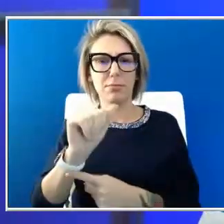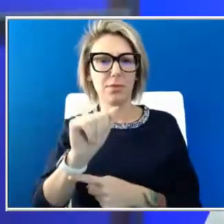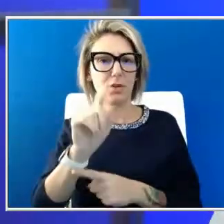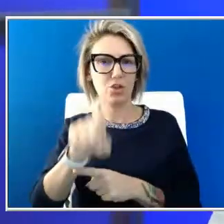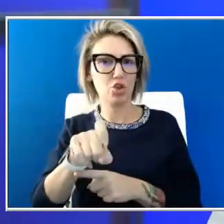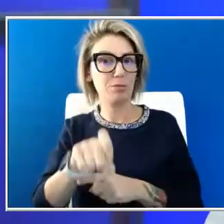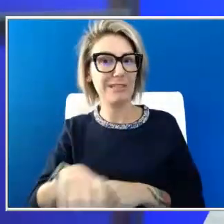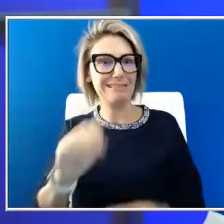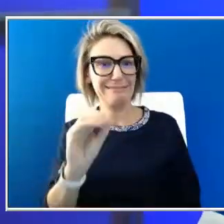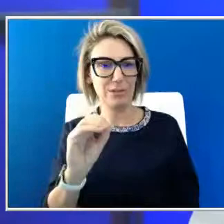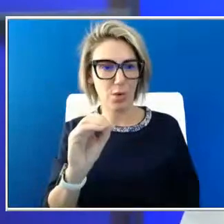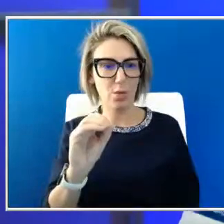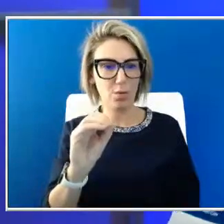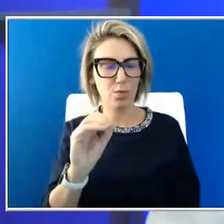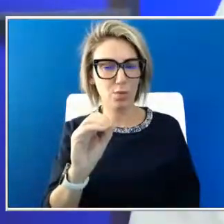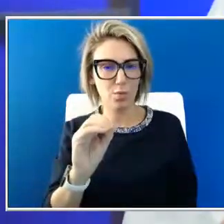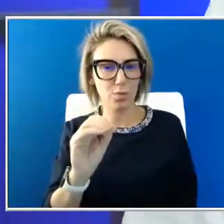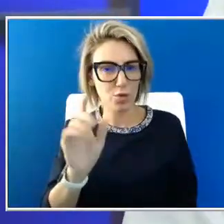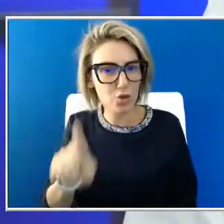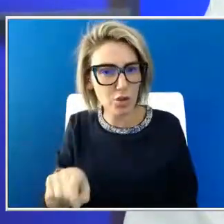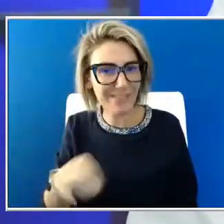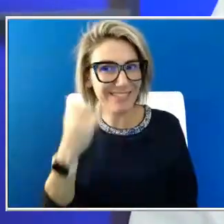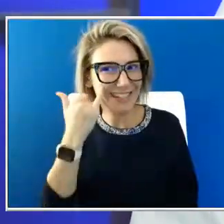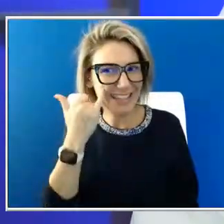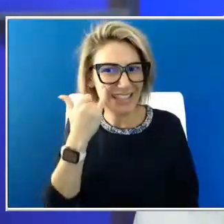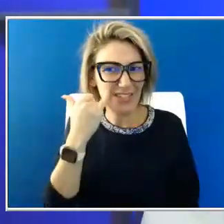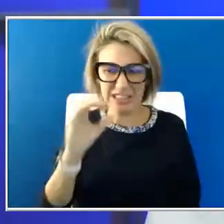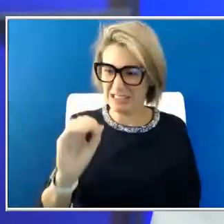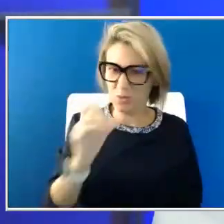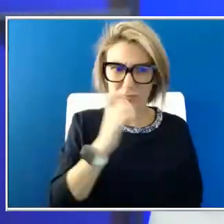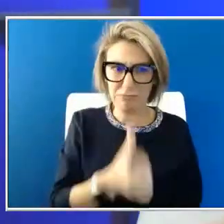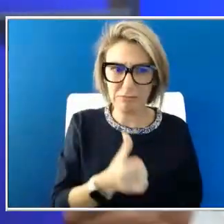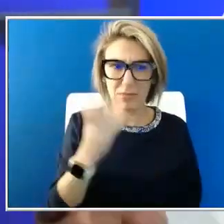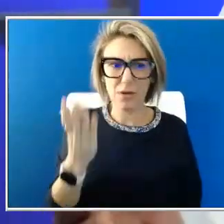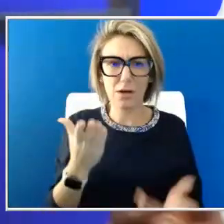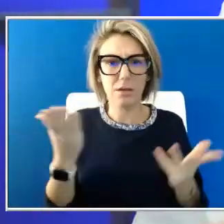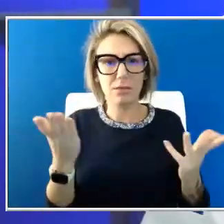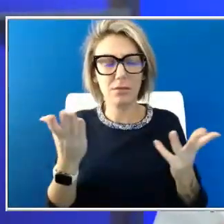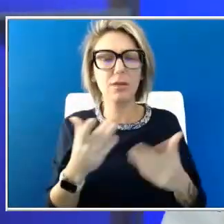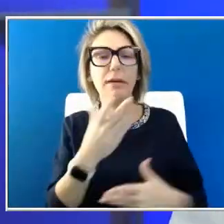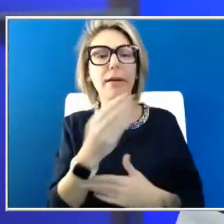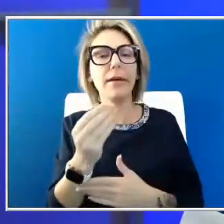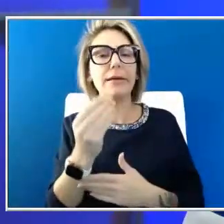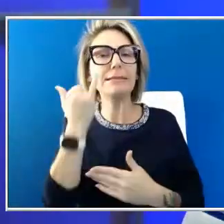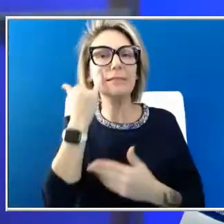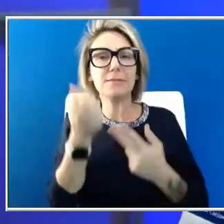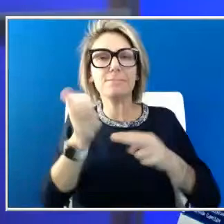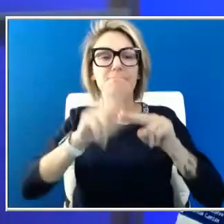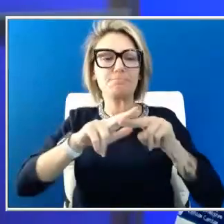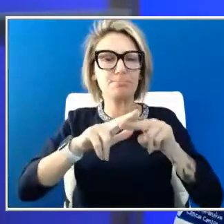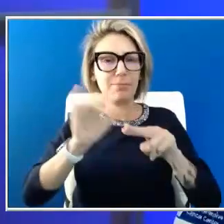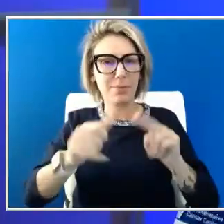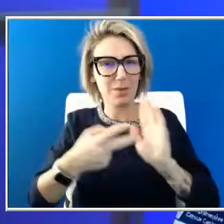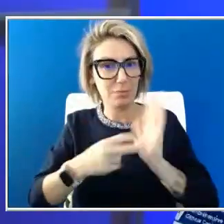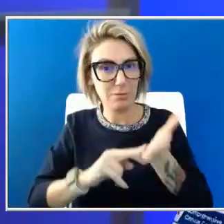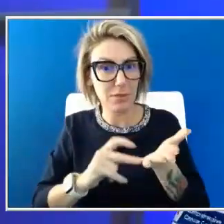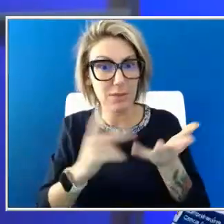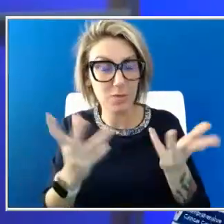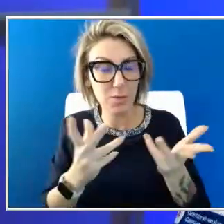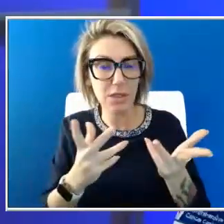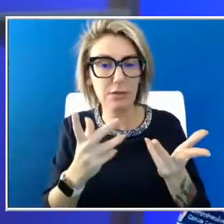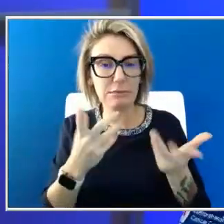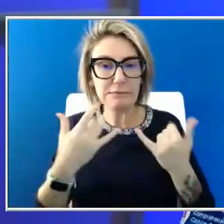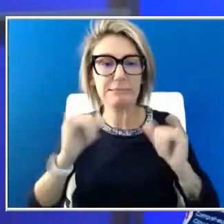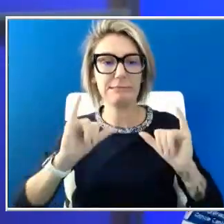0. And if it's not 0, and if it's rising, it indicates that there's still some prostate